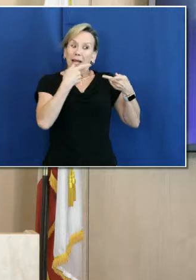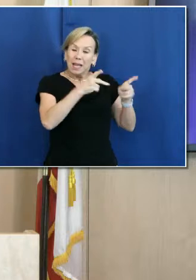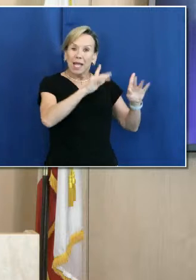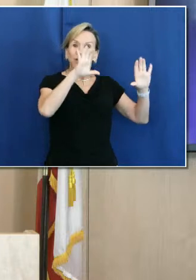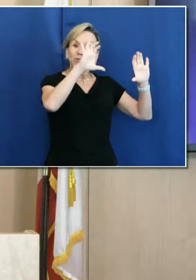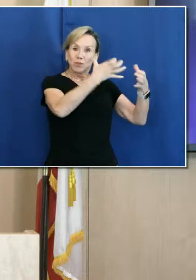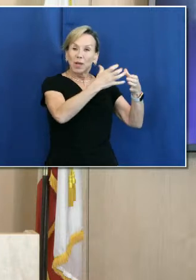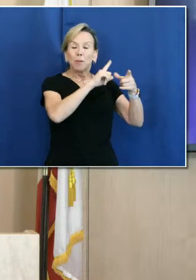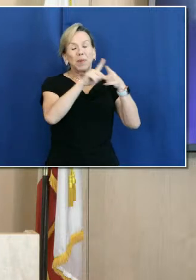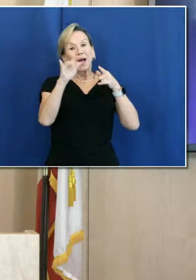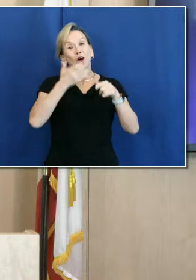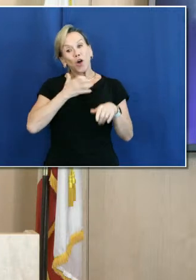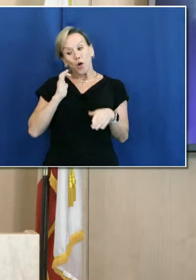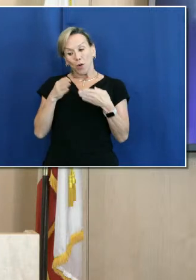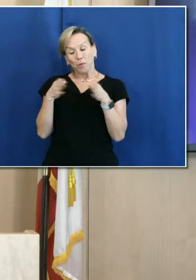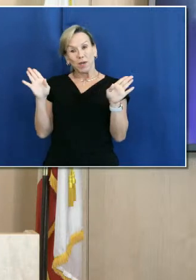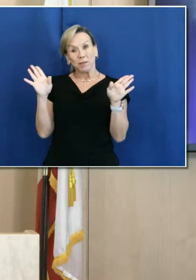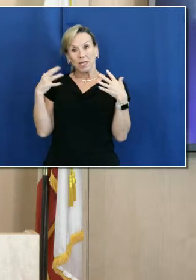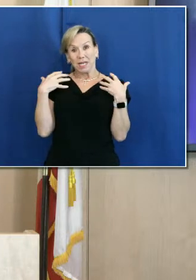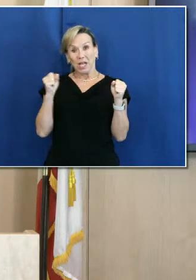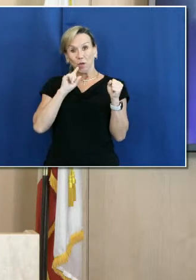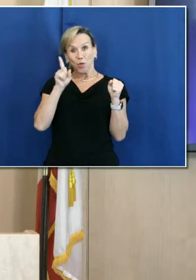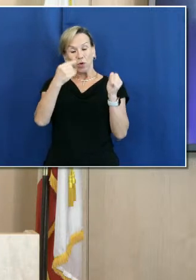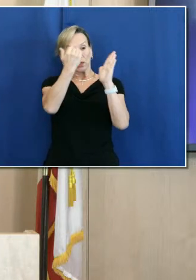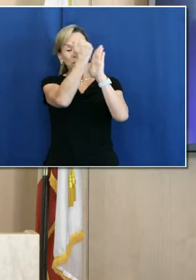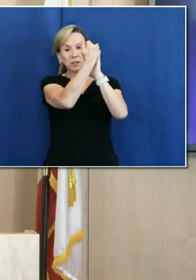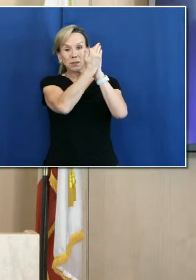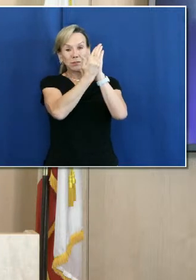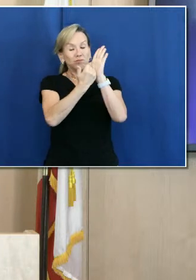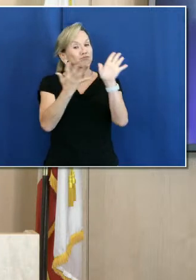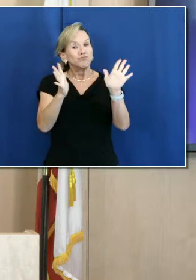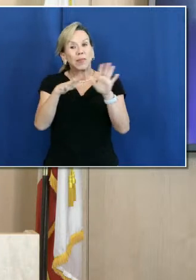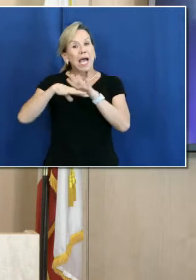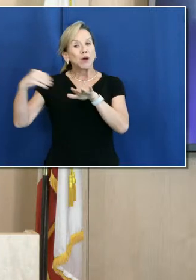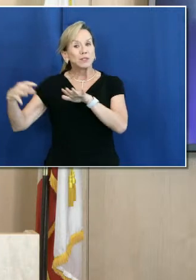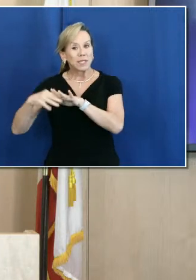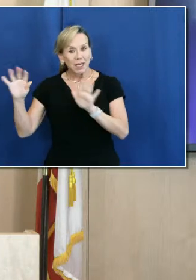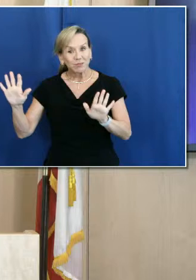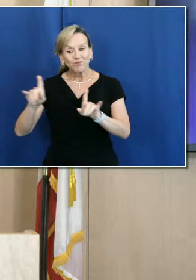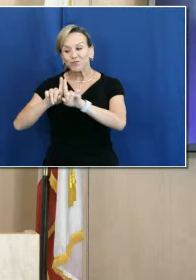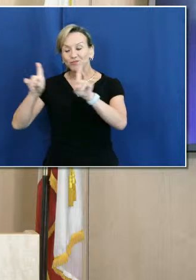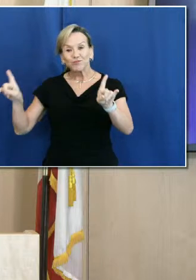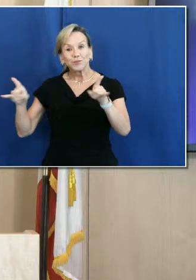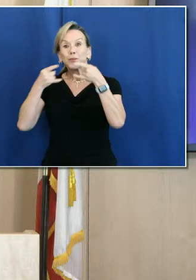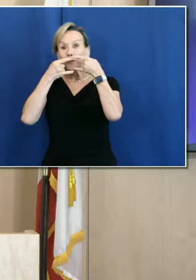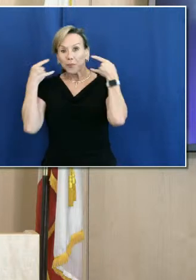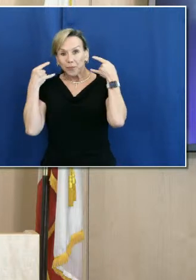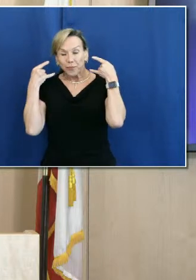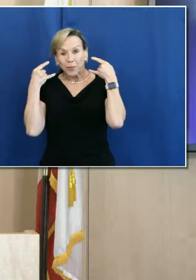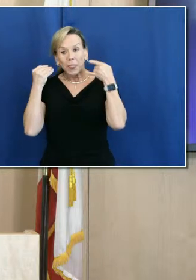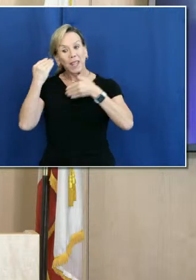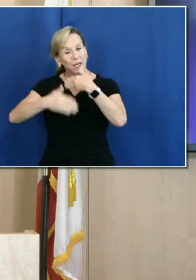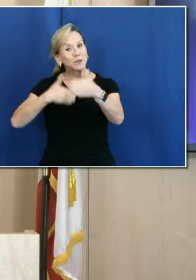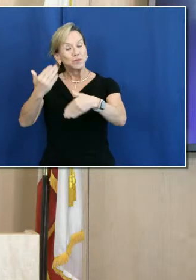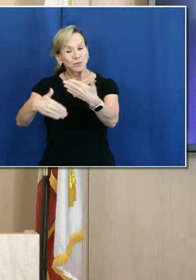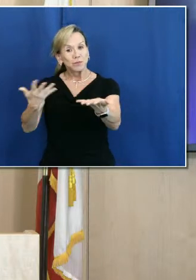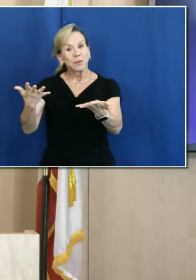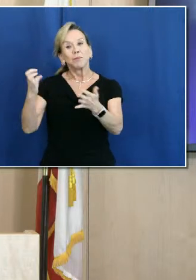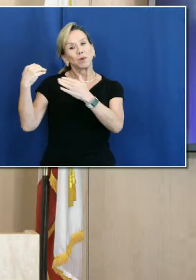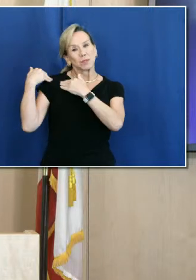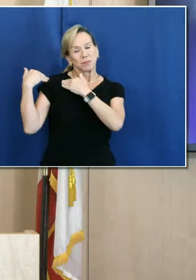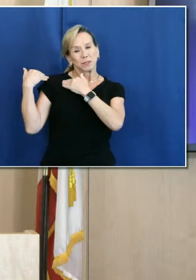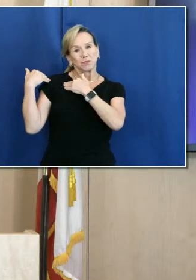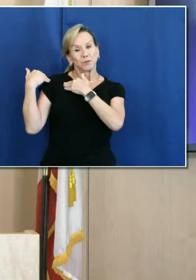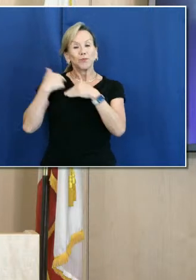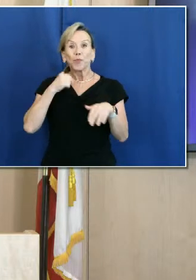specifically spelled out under the public health orders. Just gather outdoors, physically distance, wear a face covering, and move forward responsibly. And